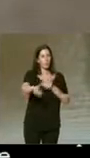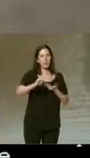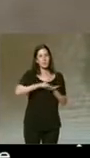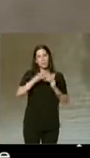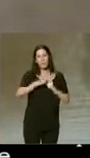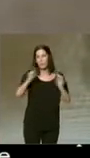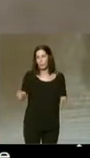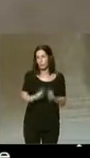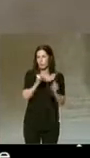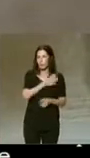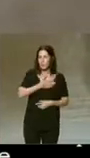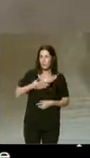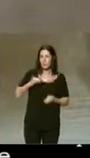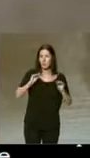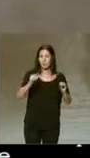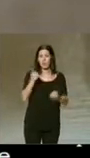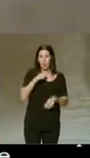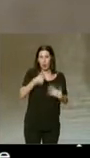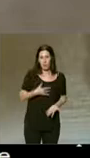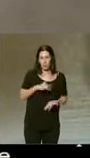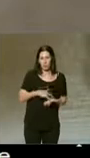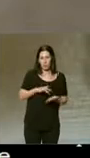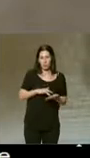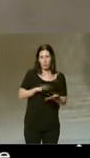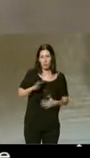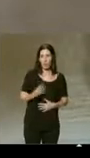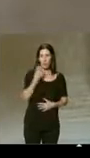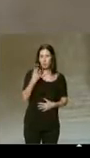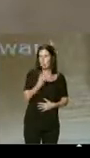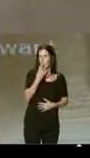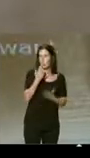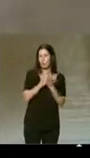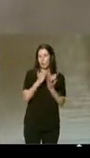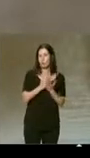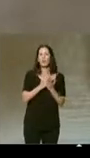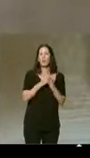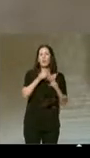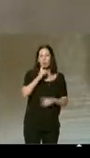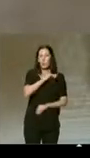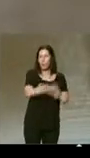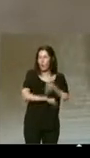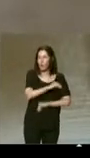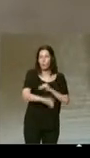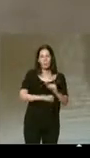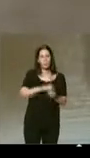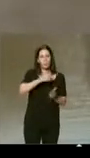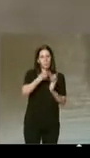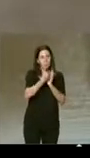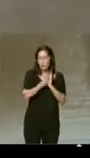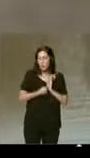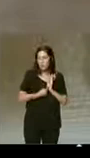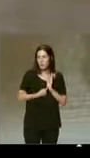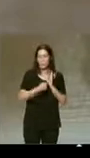will focus on this point because we want to train our programmers about how to take into